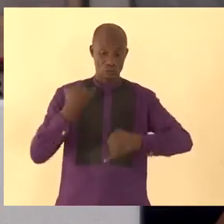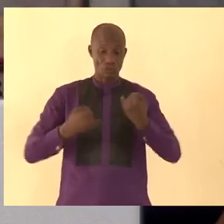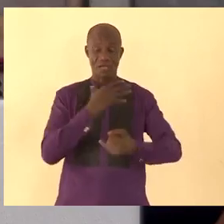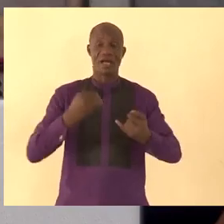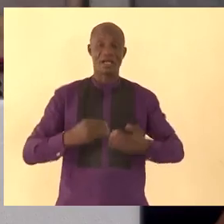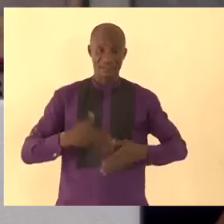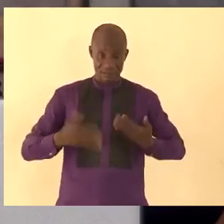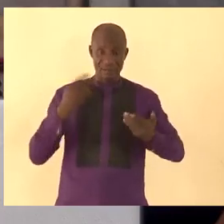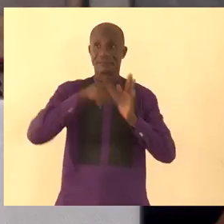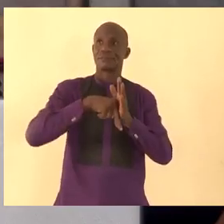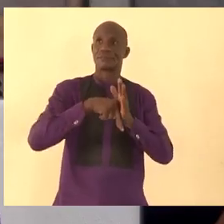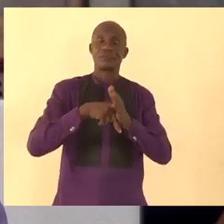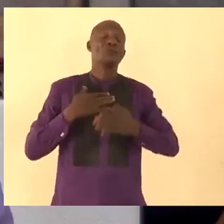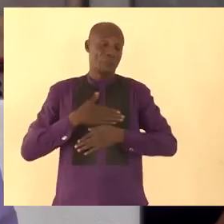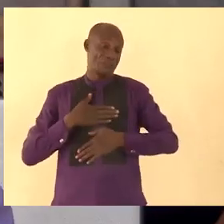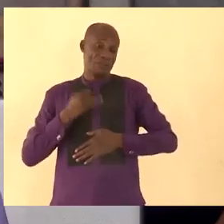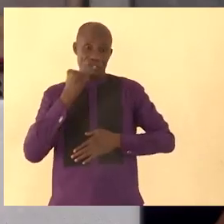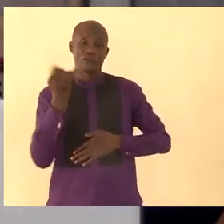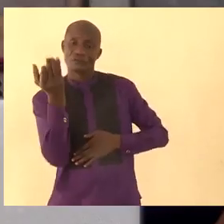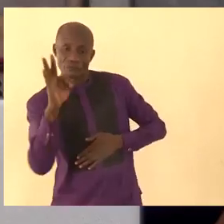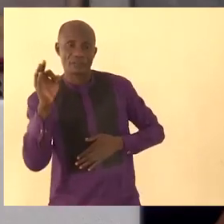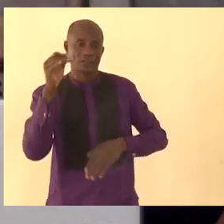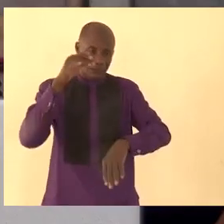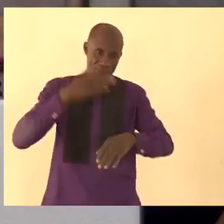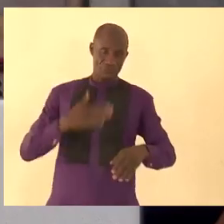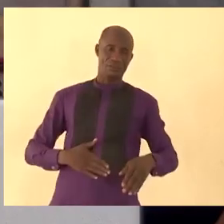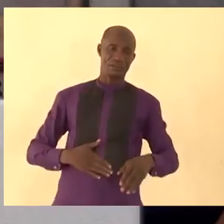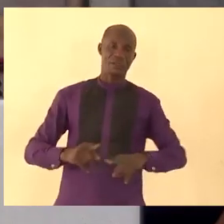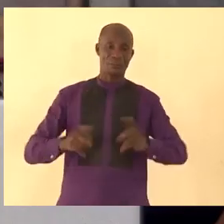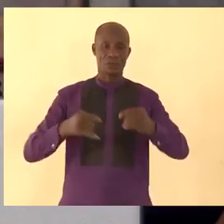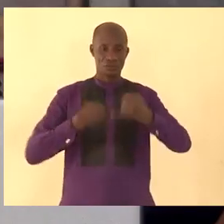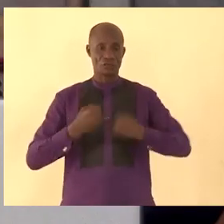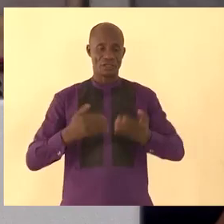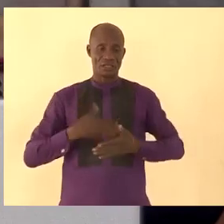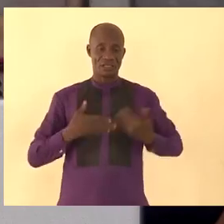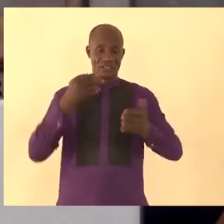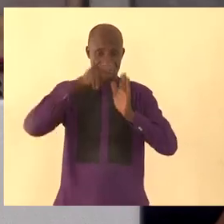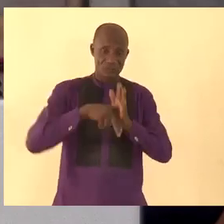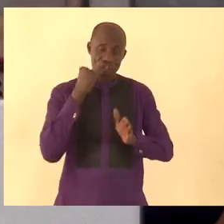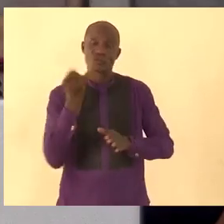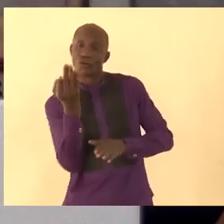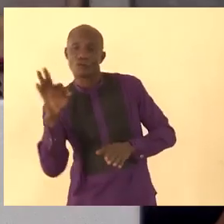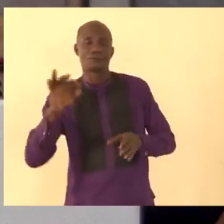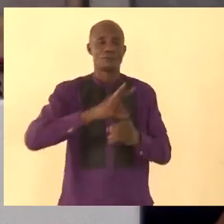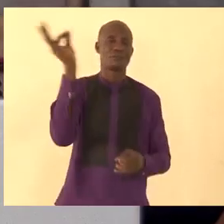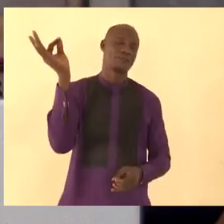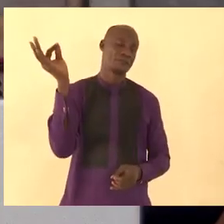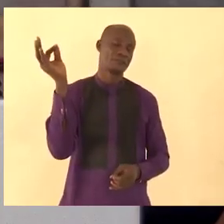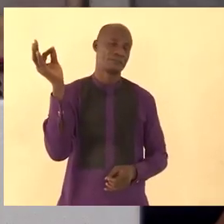happiness. Pleasure is of the body, but joy and happiness are of the Spirit.